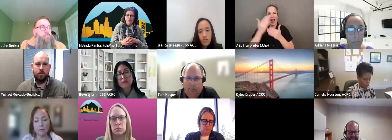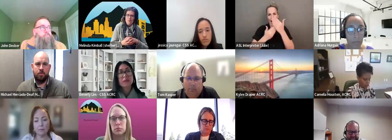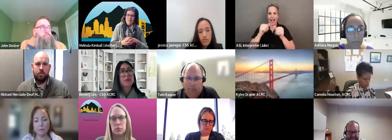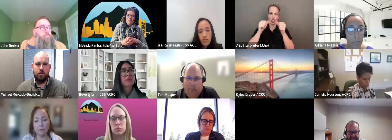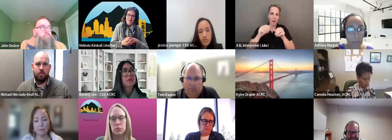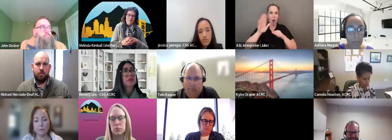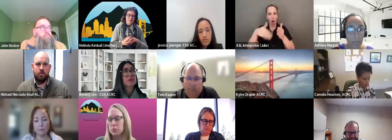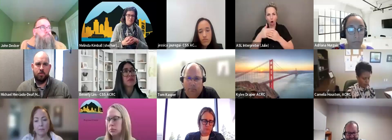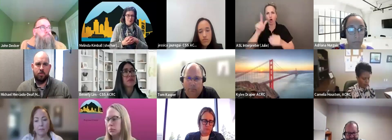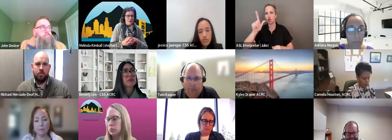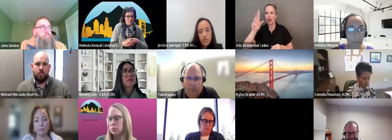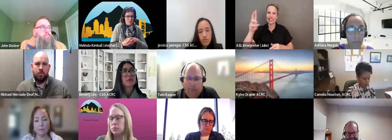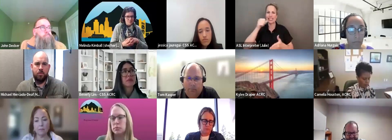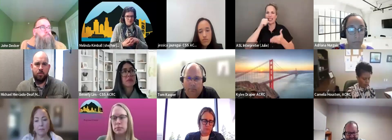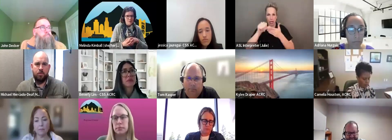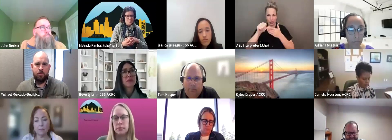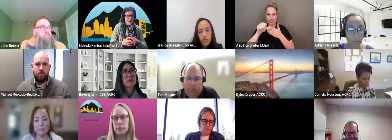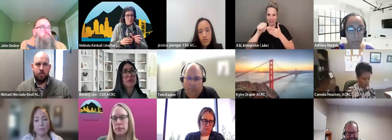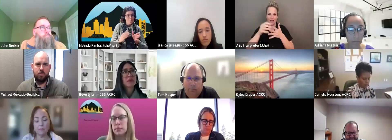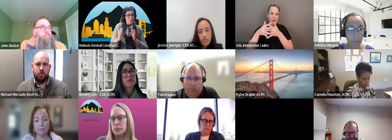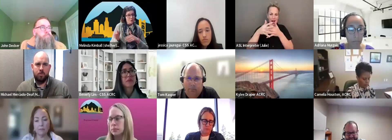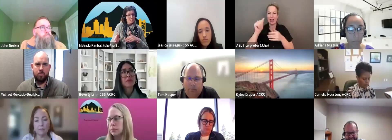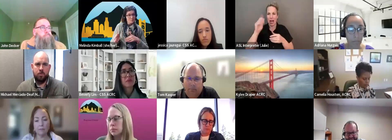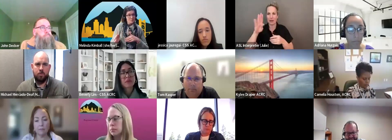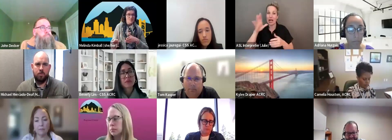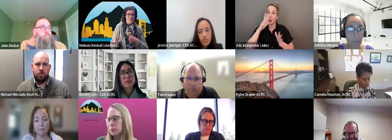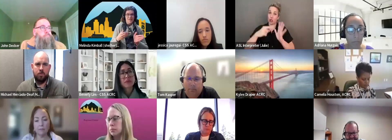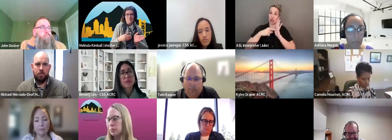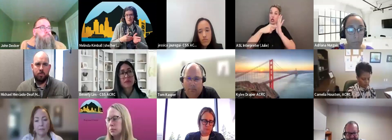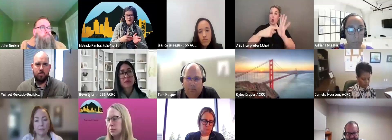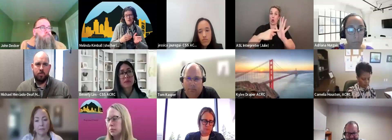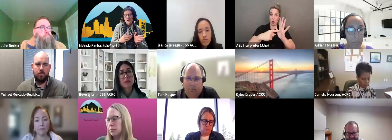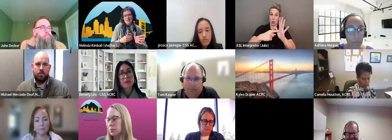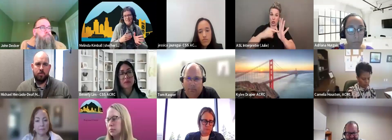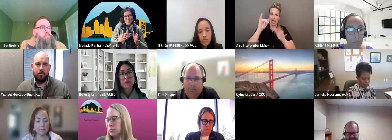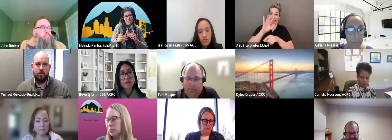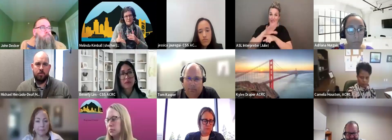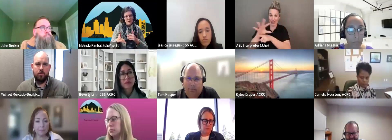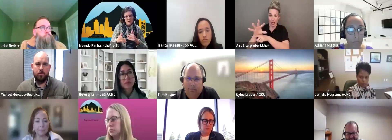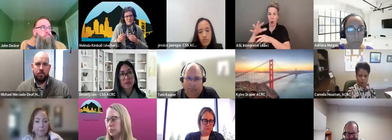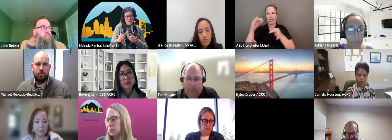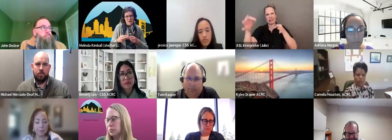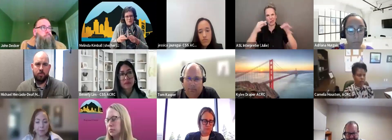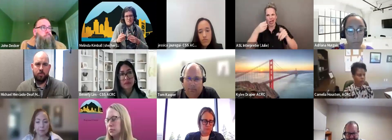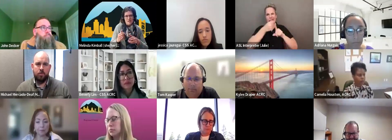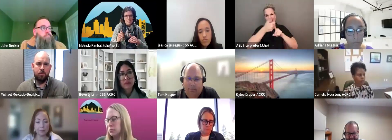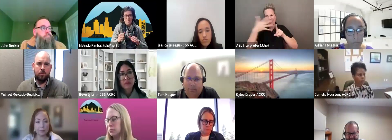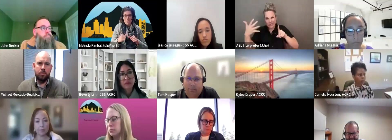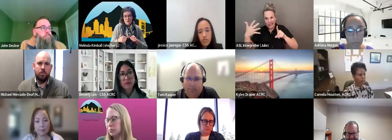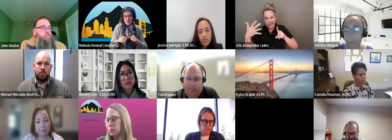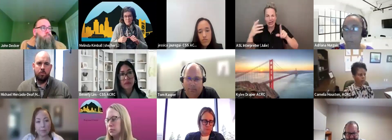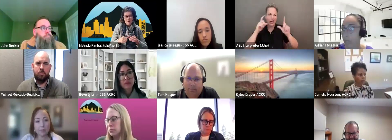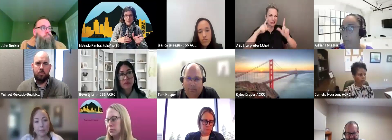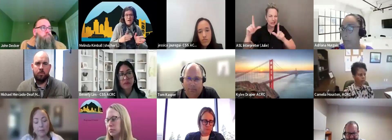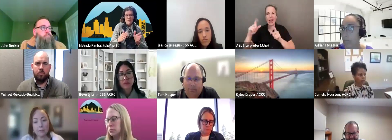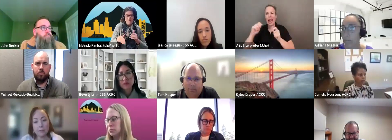all 26 letters of the American alphabet. So I will show you them, just like I did in my video, and explain a little bit of the snapshots and how to